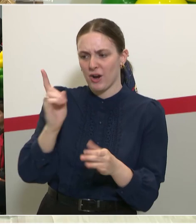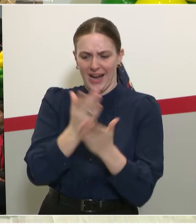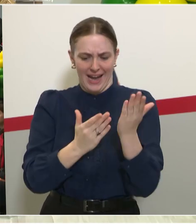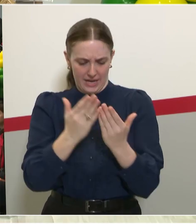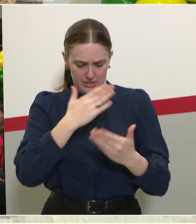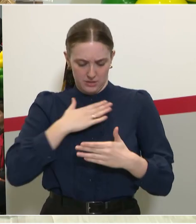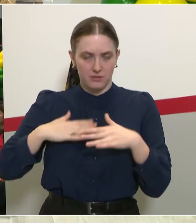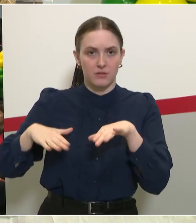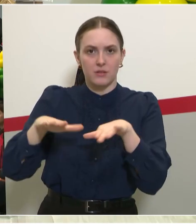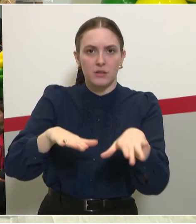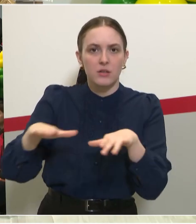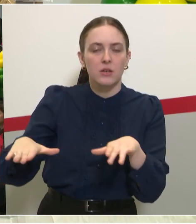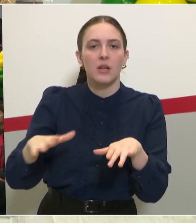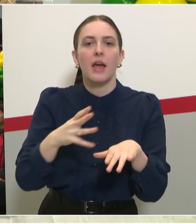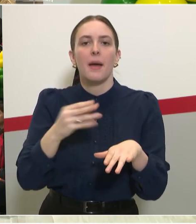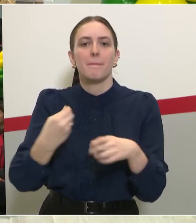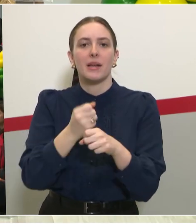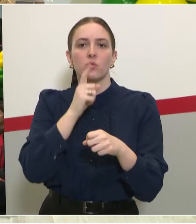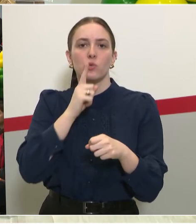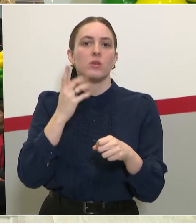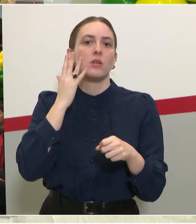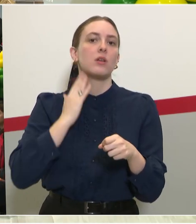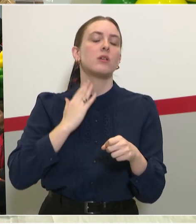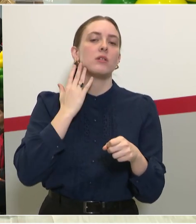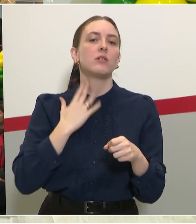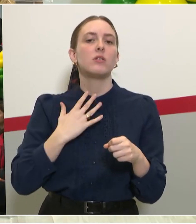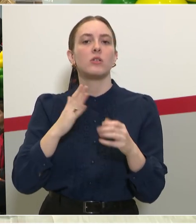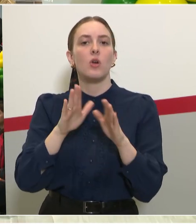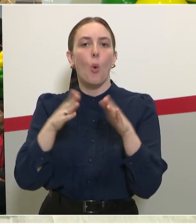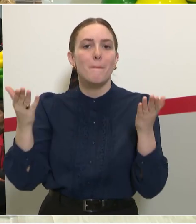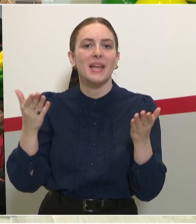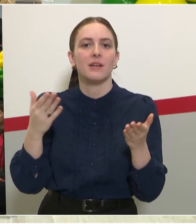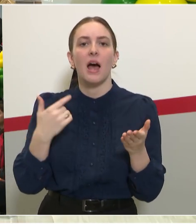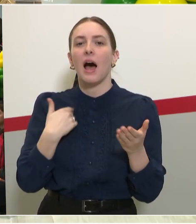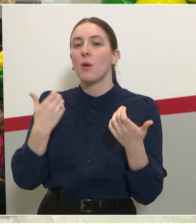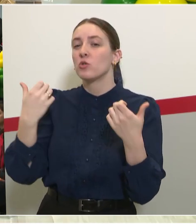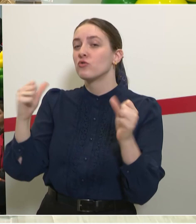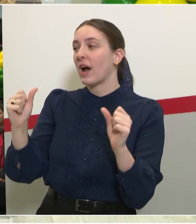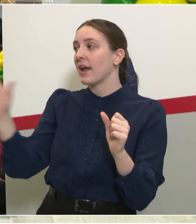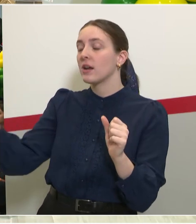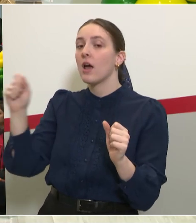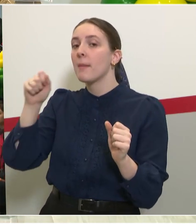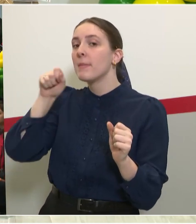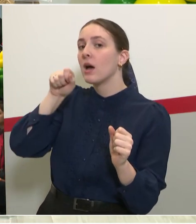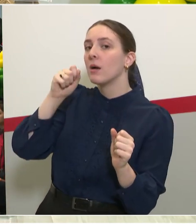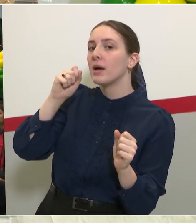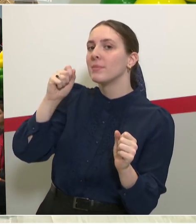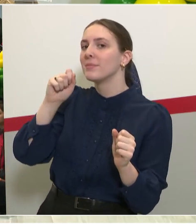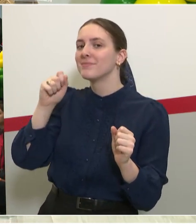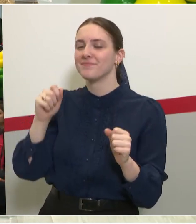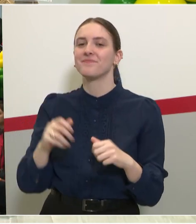hands, opening up the air and opening up the airways. And I'll try and turn the microphone towards you. There